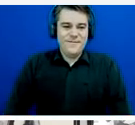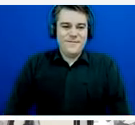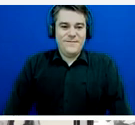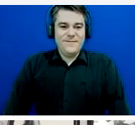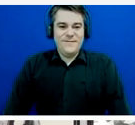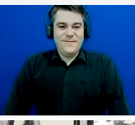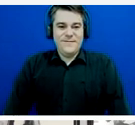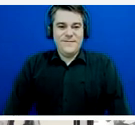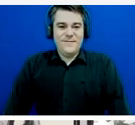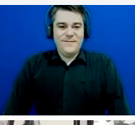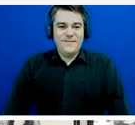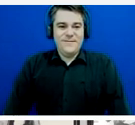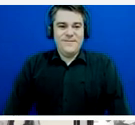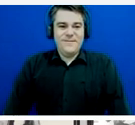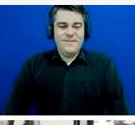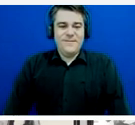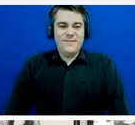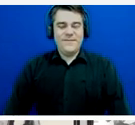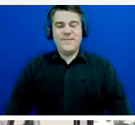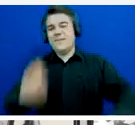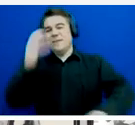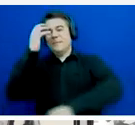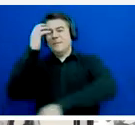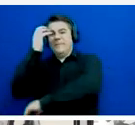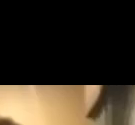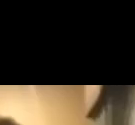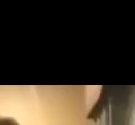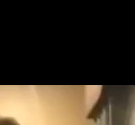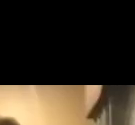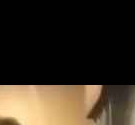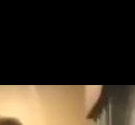Wow. Oh my goodness, guys. How amazing was that?